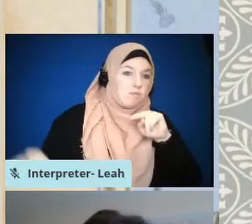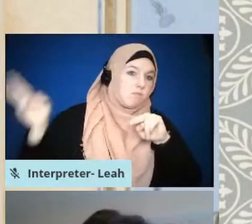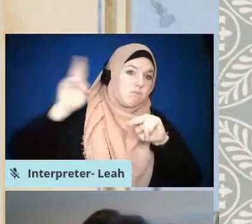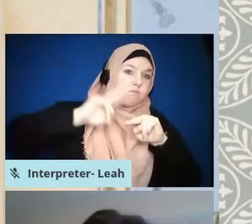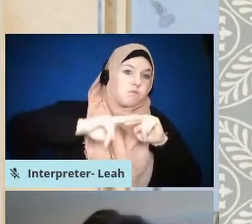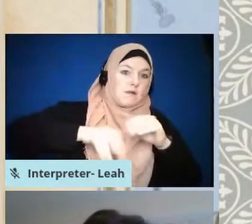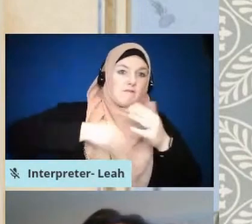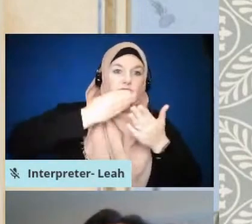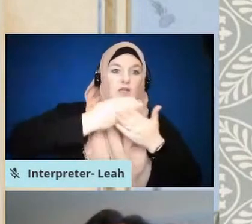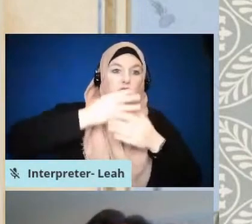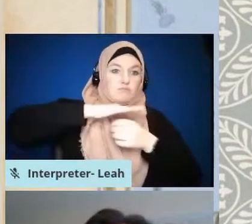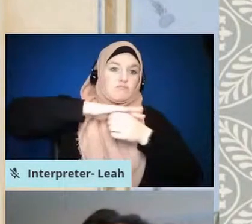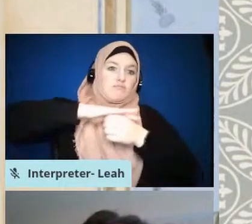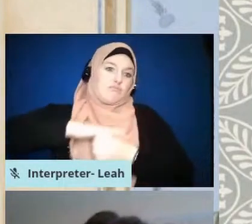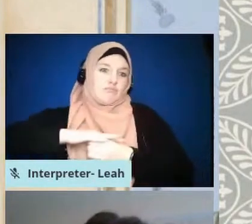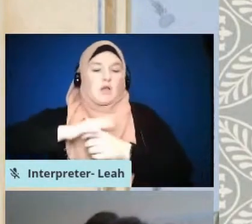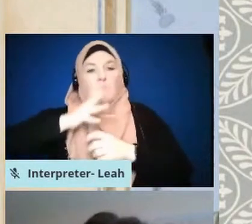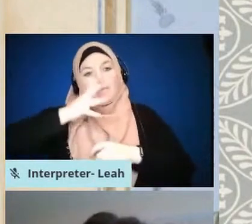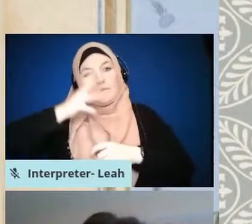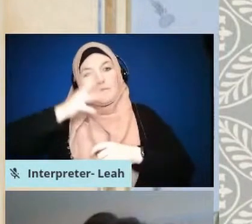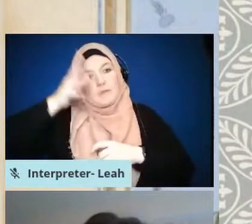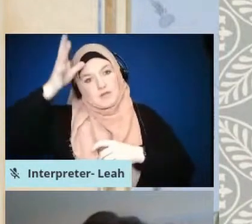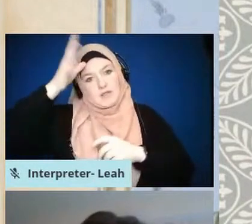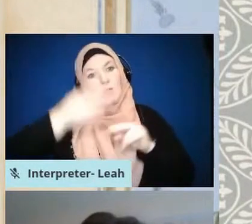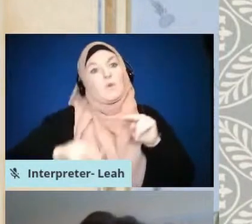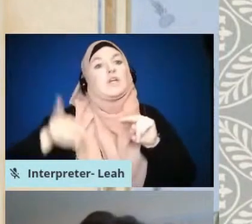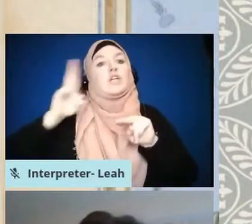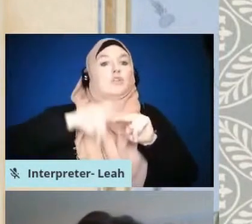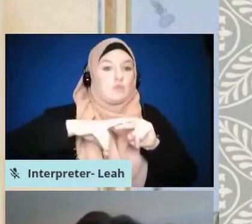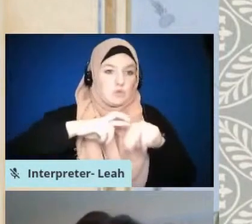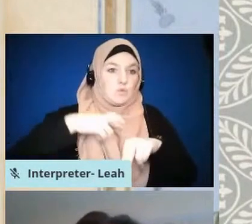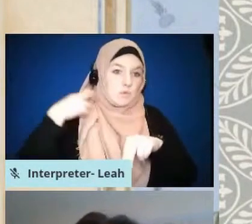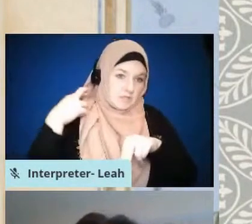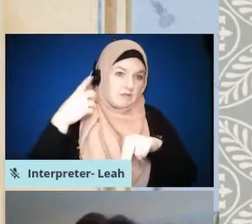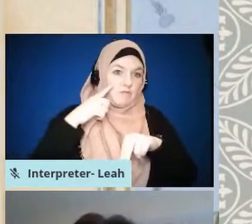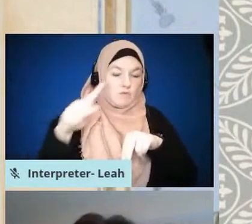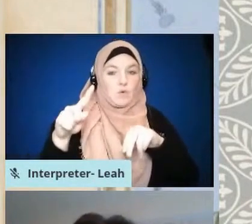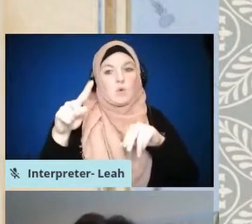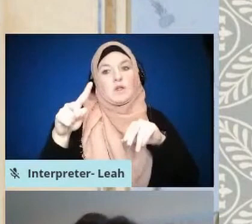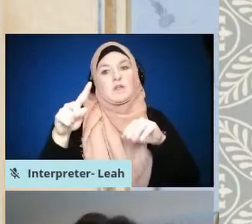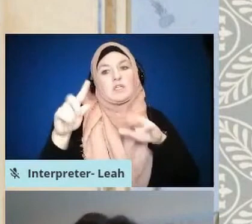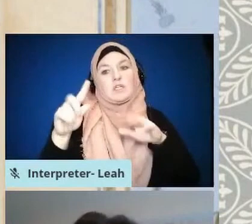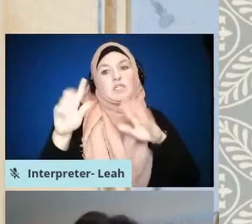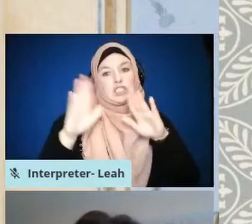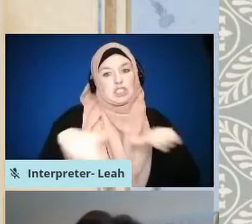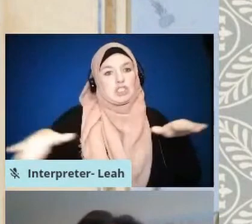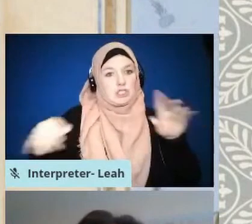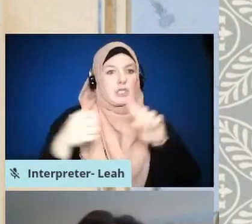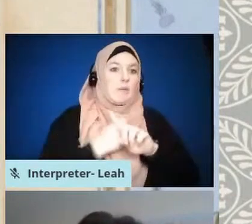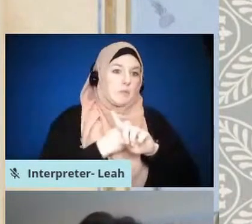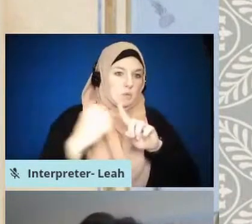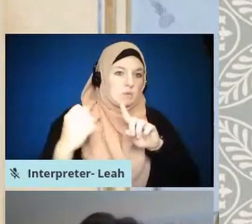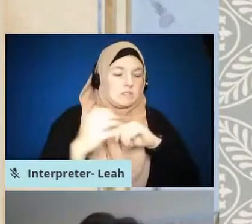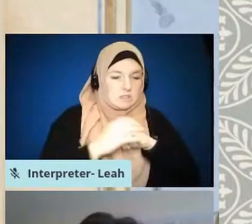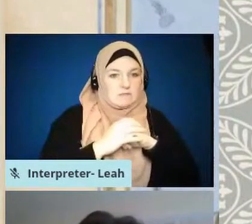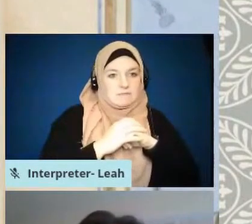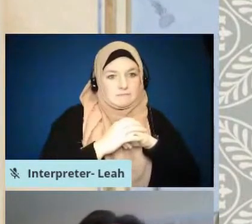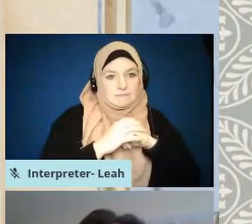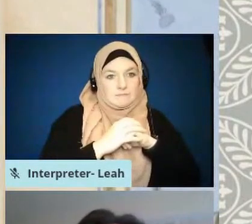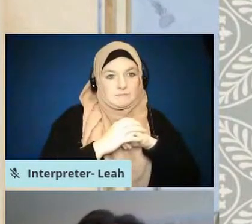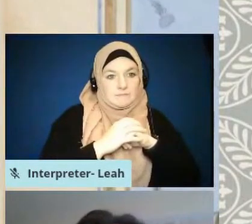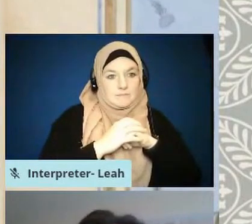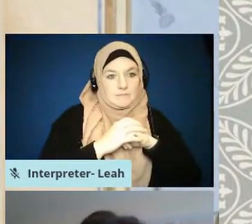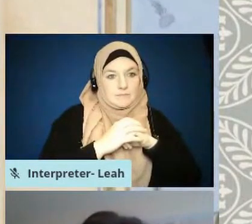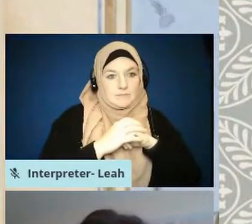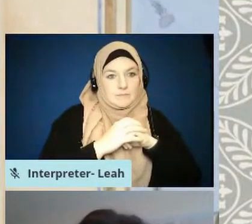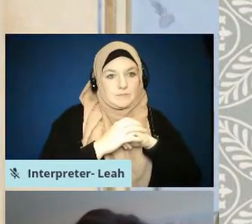stressors on parents that will increase the risk factors in for child abuse.